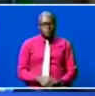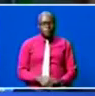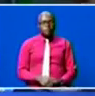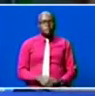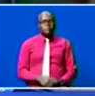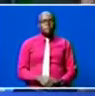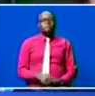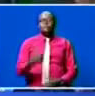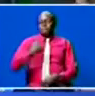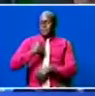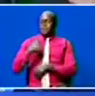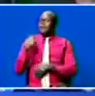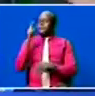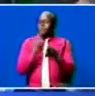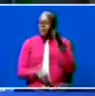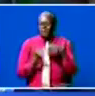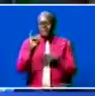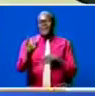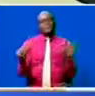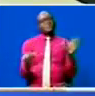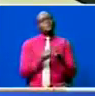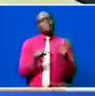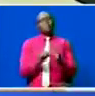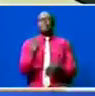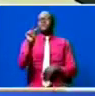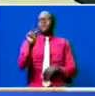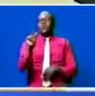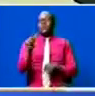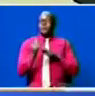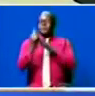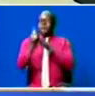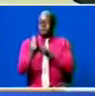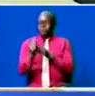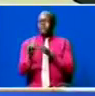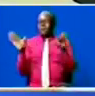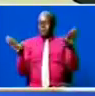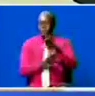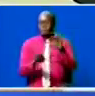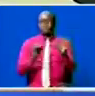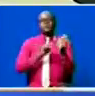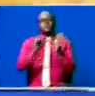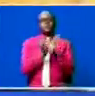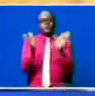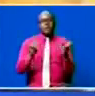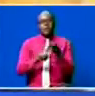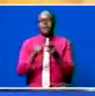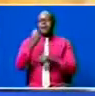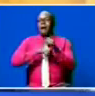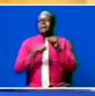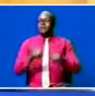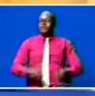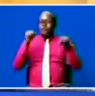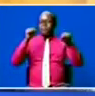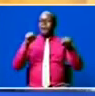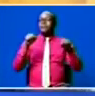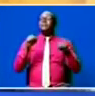which I call a storm in a teacup. A faction led by Deputy Secretary General Hesbon Otieno and Acting National Chairman Wycliffe